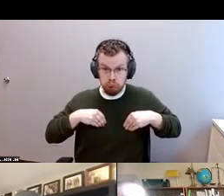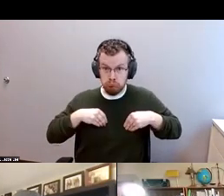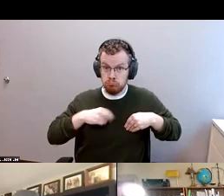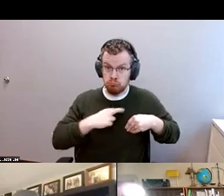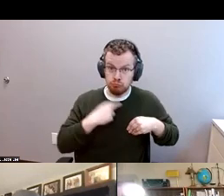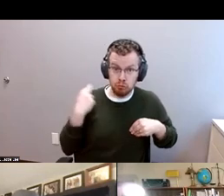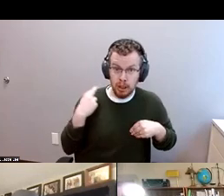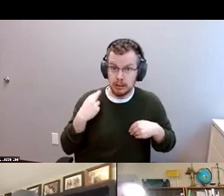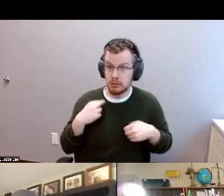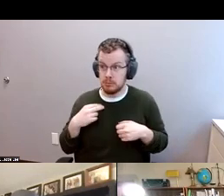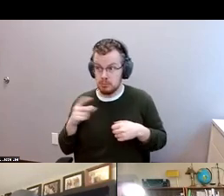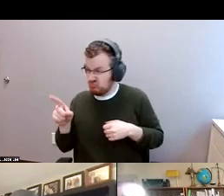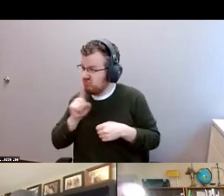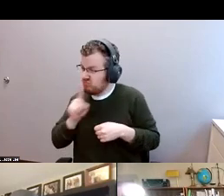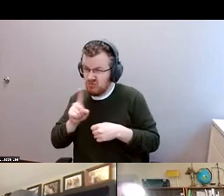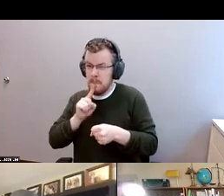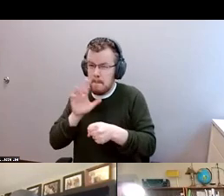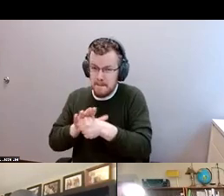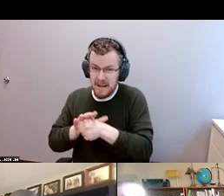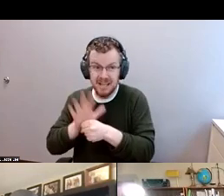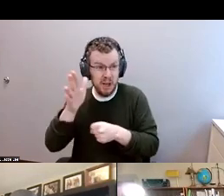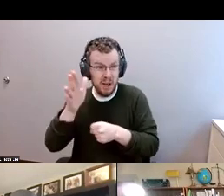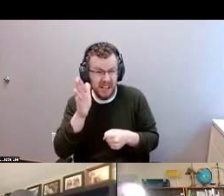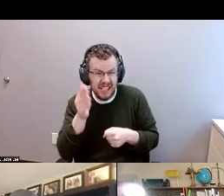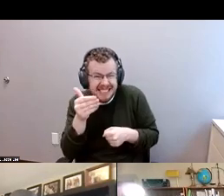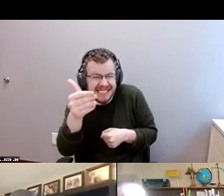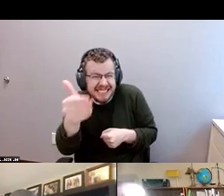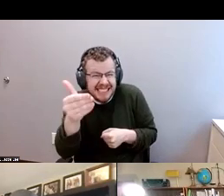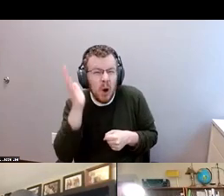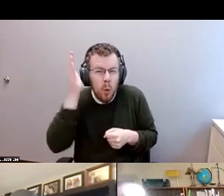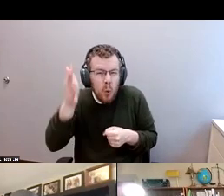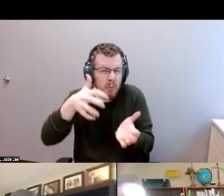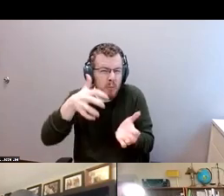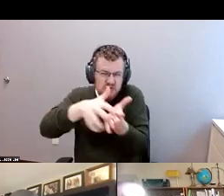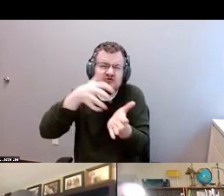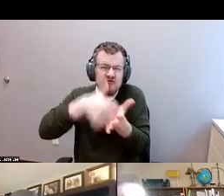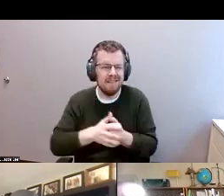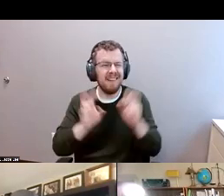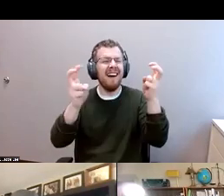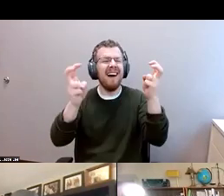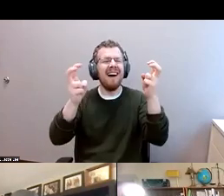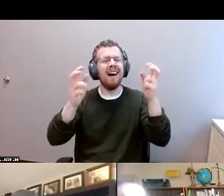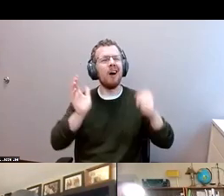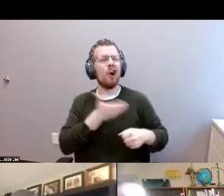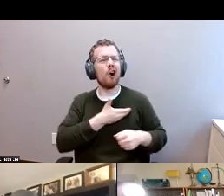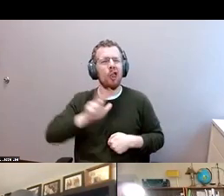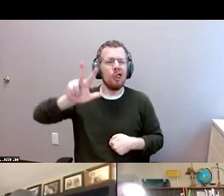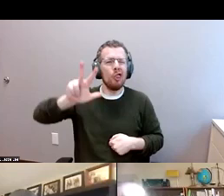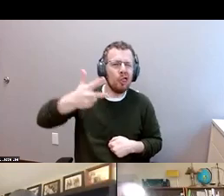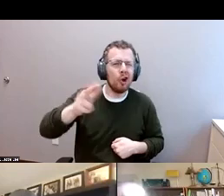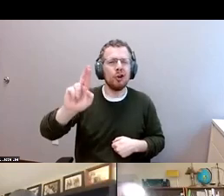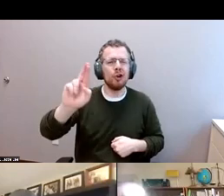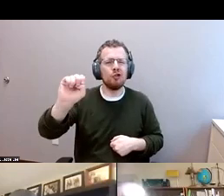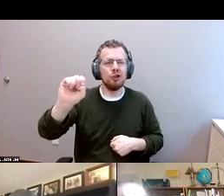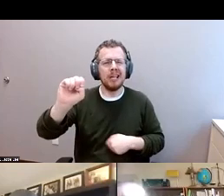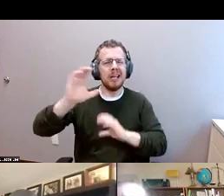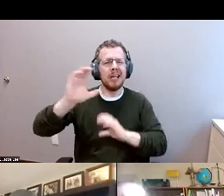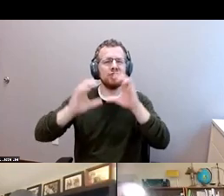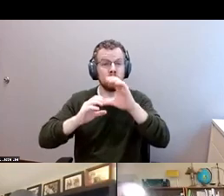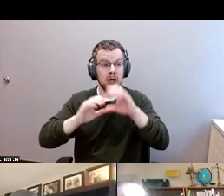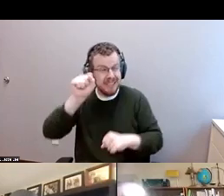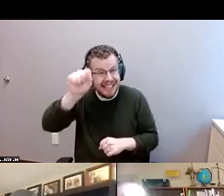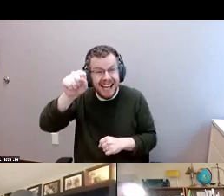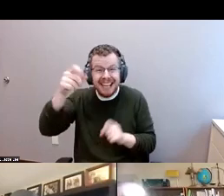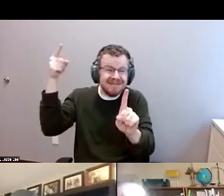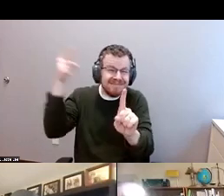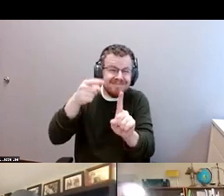is going to be a rough road ahead. This is like the third reconstruction that we're entering, and it is about race, and